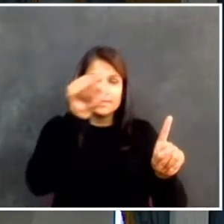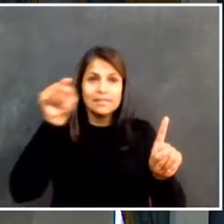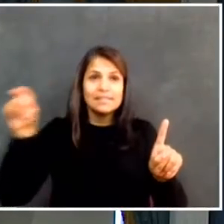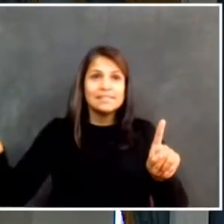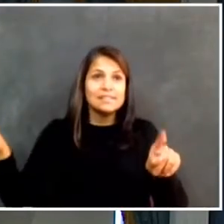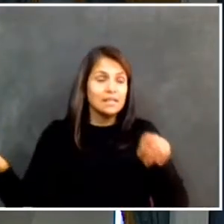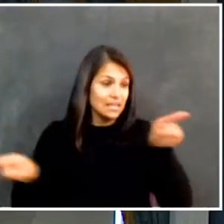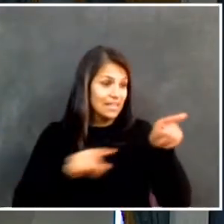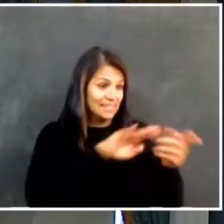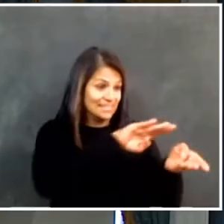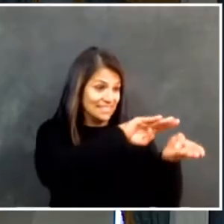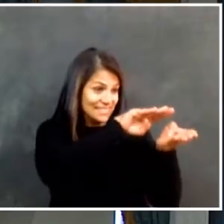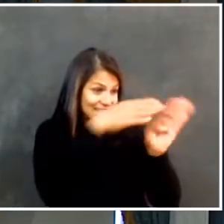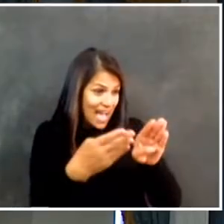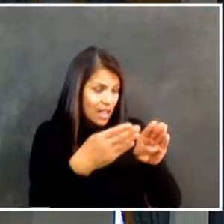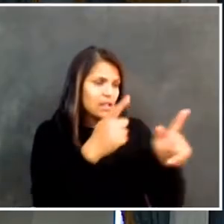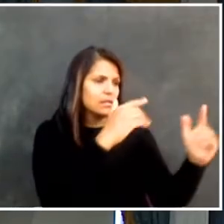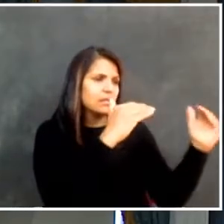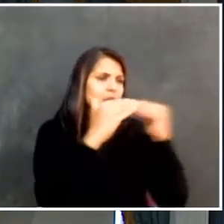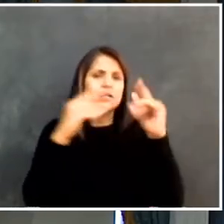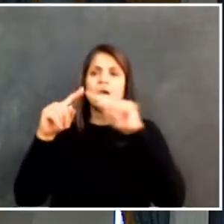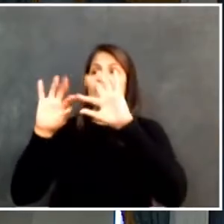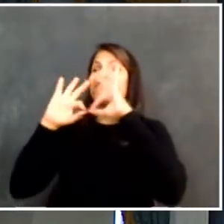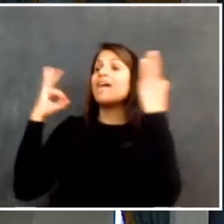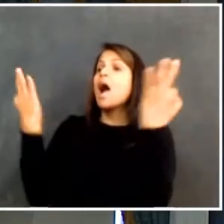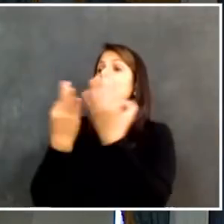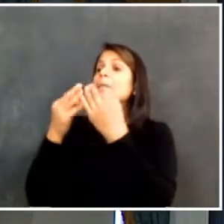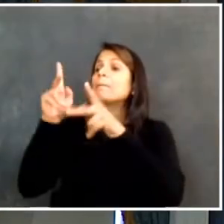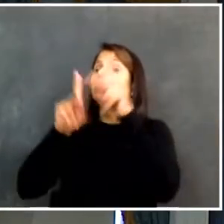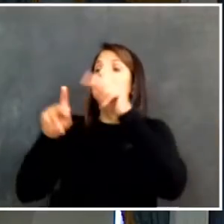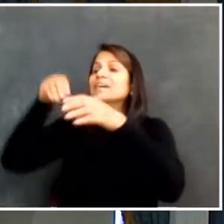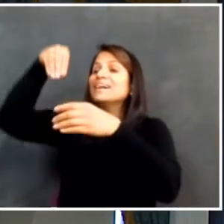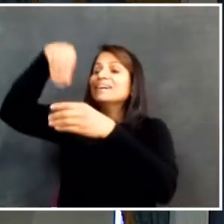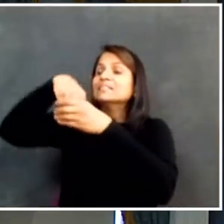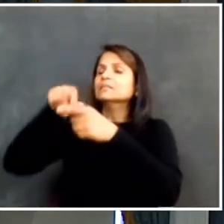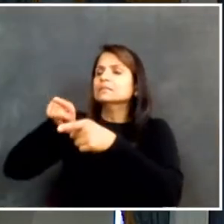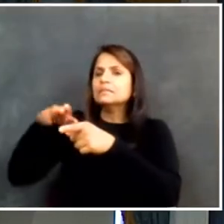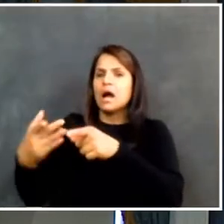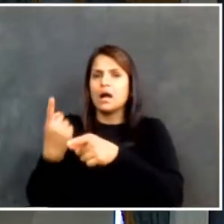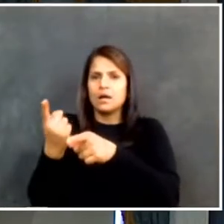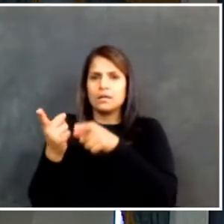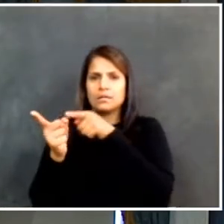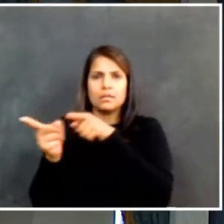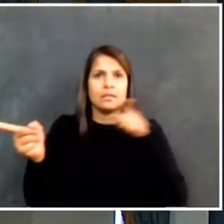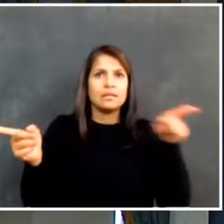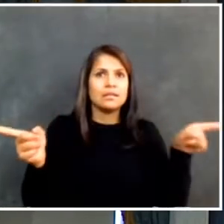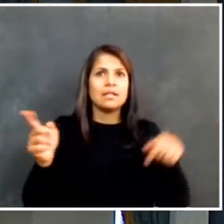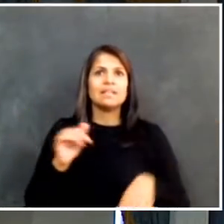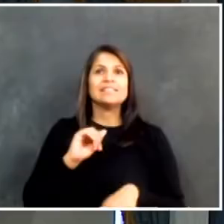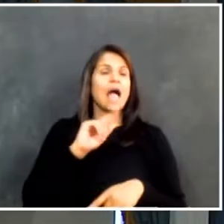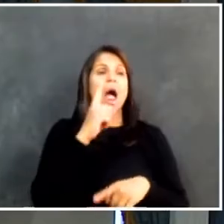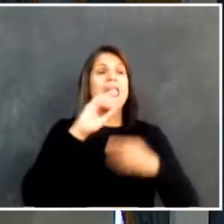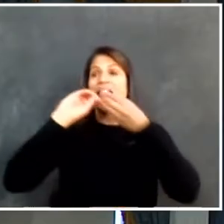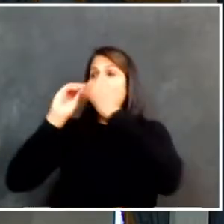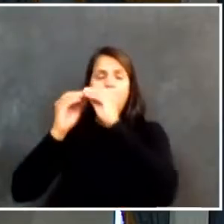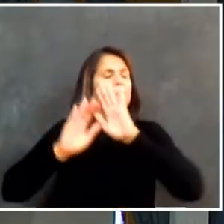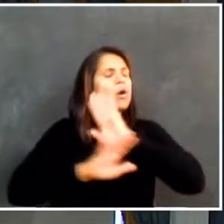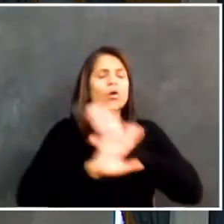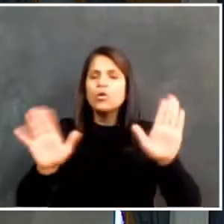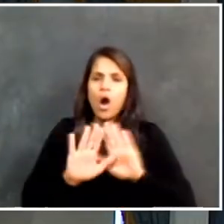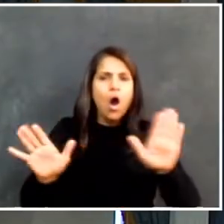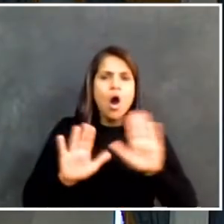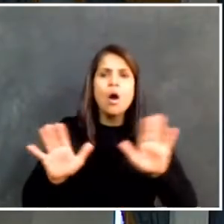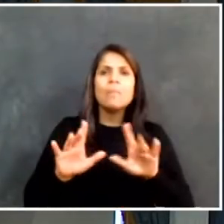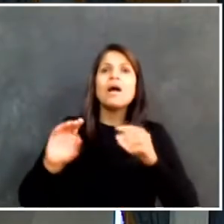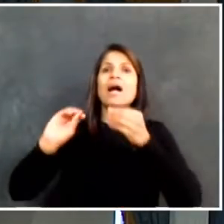not say more than we are pretty sure about. Remember, in the case of those very, very sad reality of